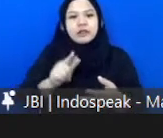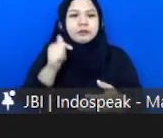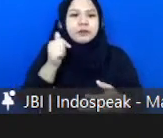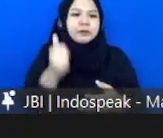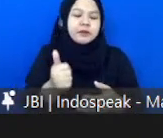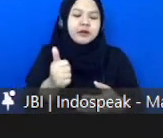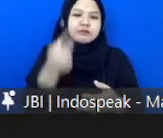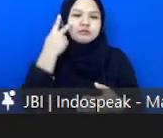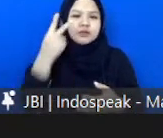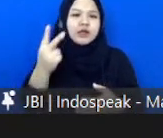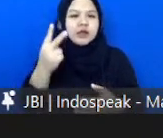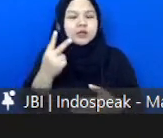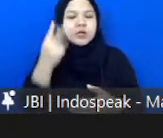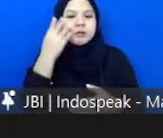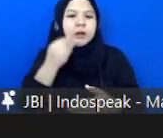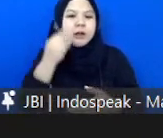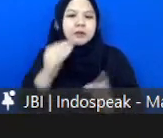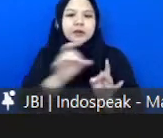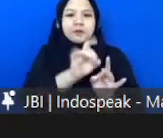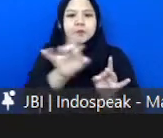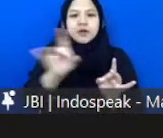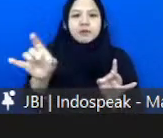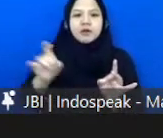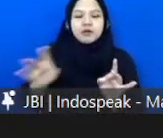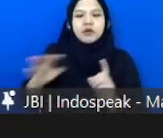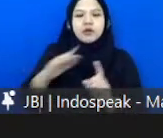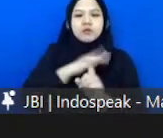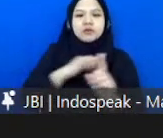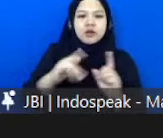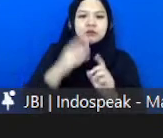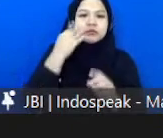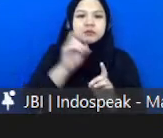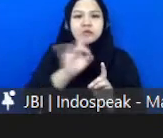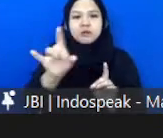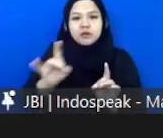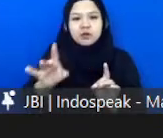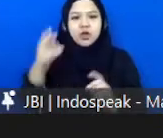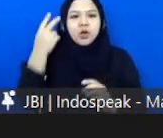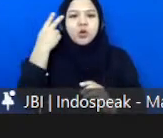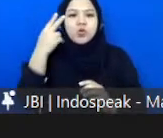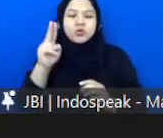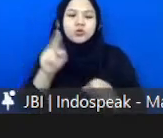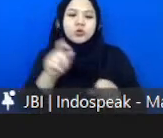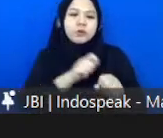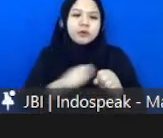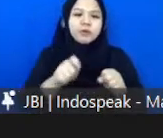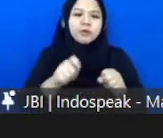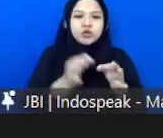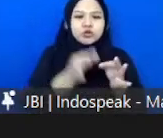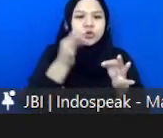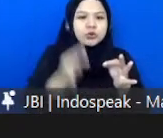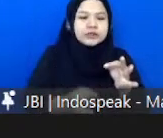and in turn will improve the ways of formulating health and policy problems and their solution.